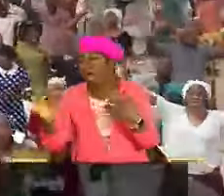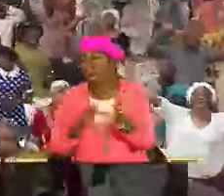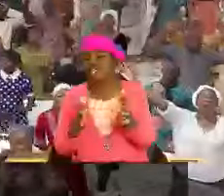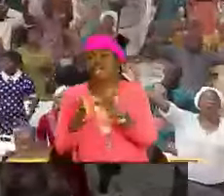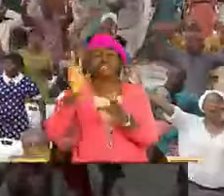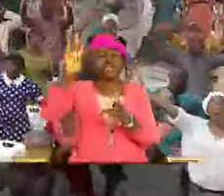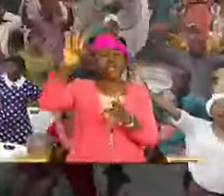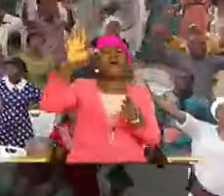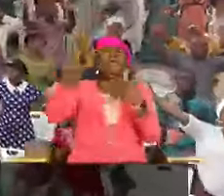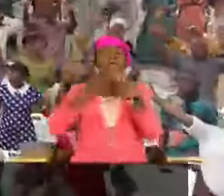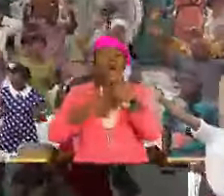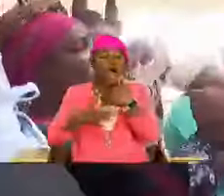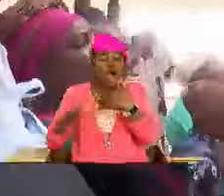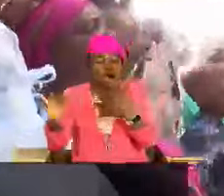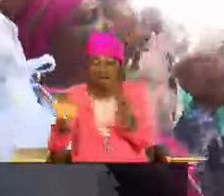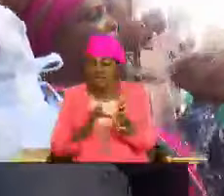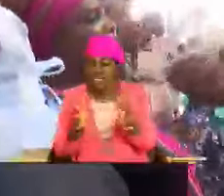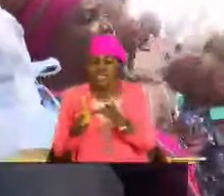right